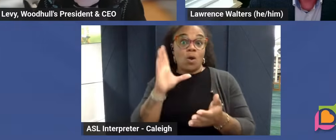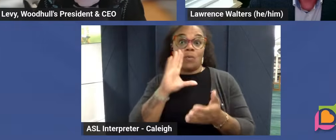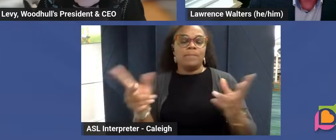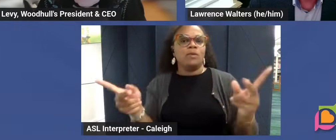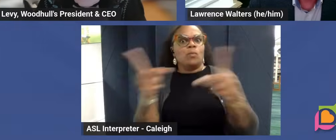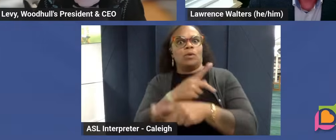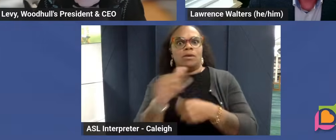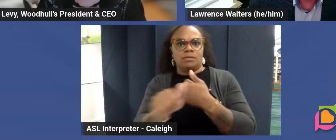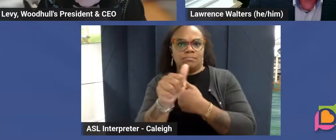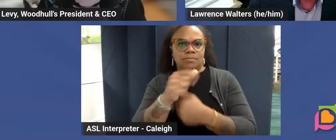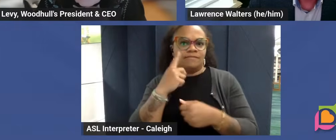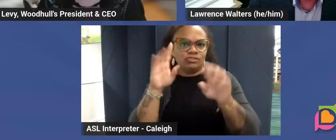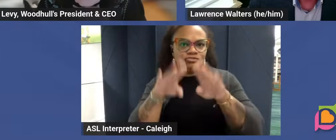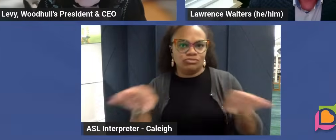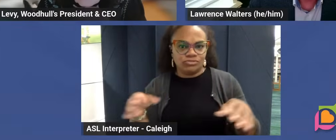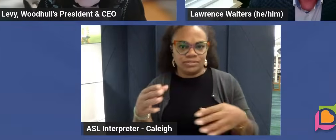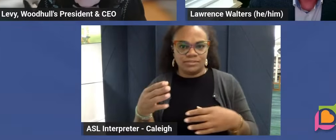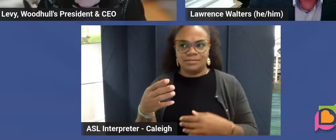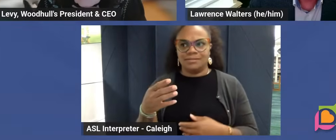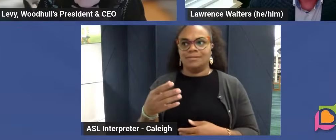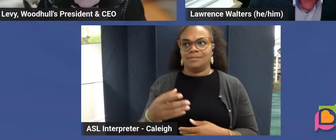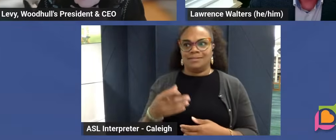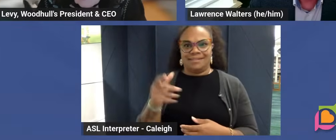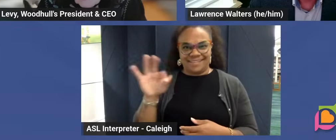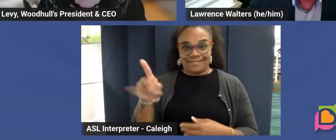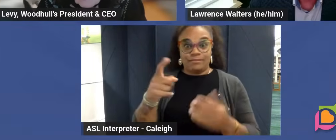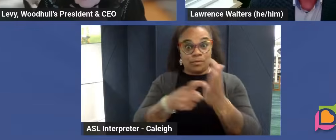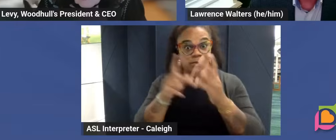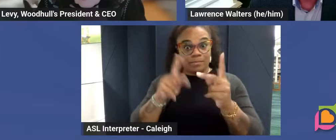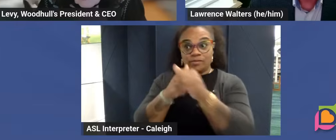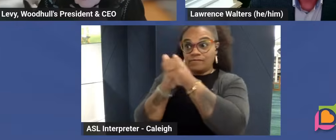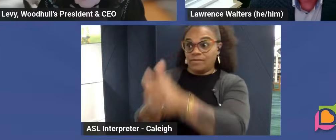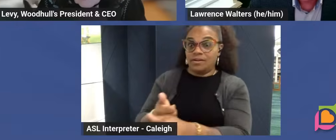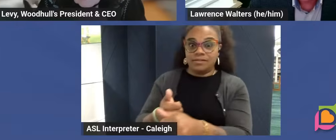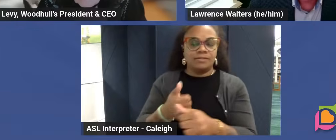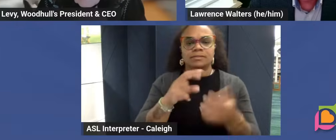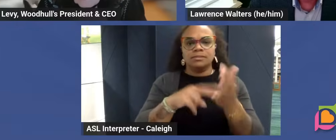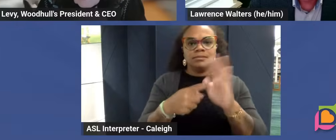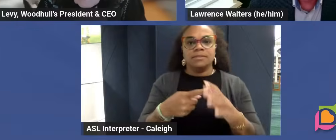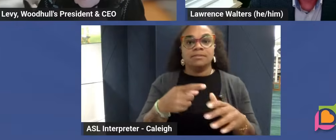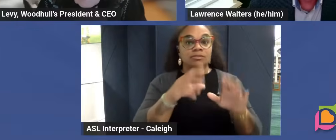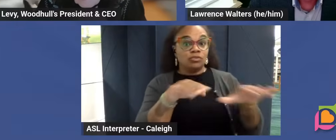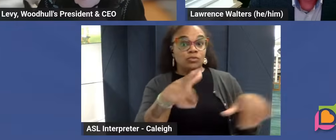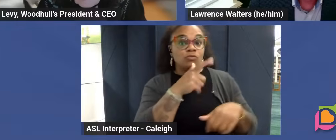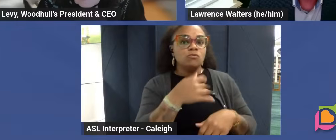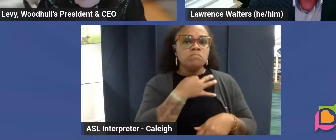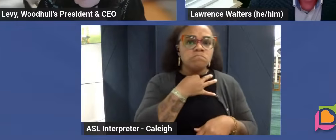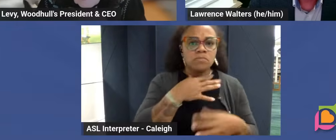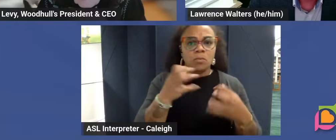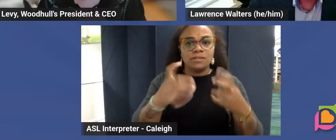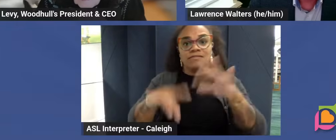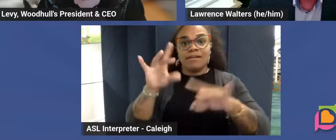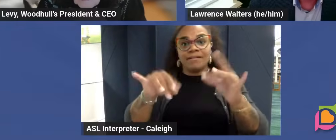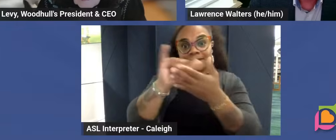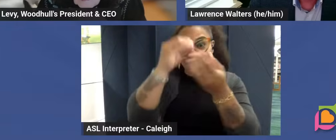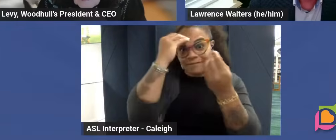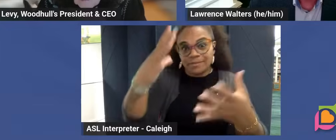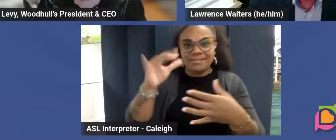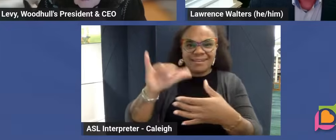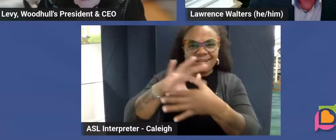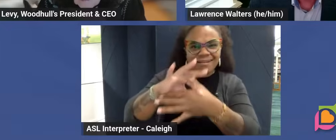and enforce it, in that children, minors who are looking for this content online, they're not going to